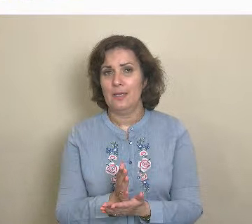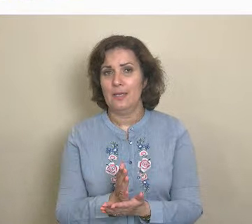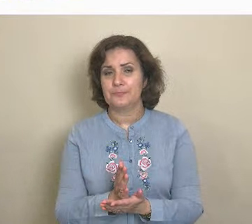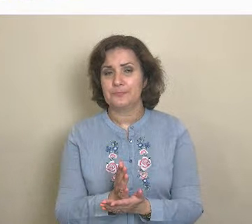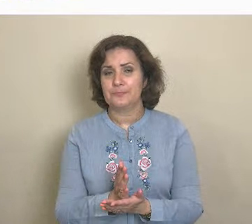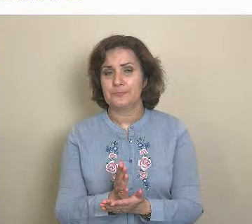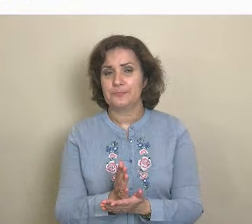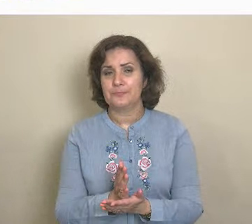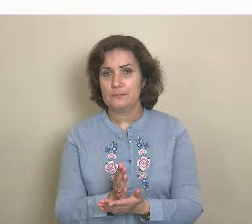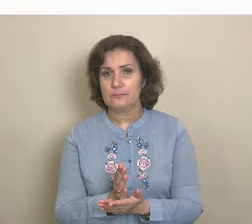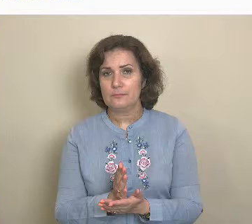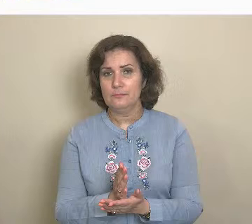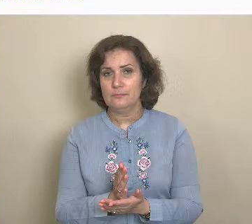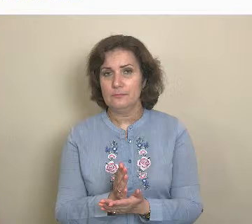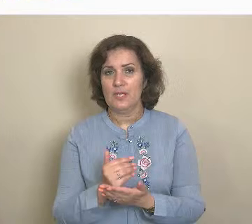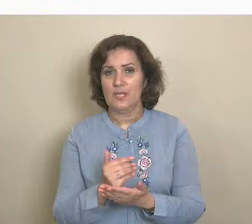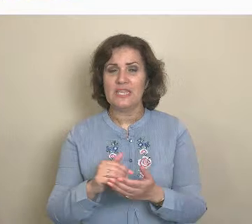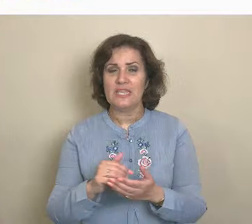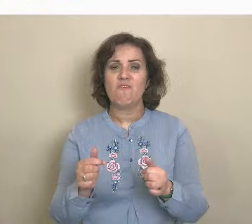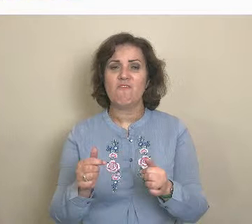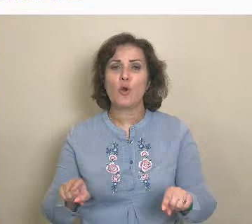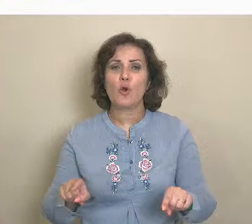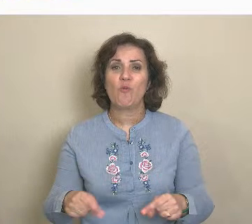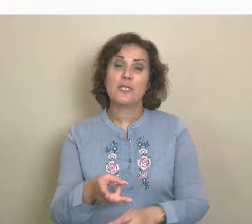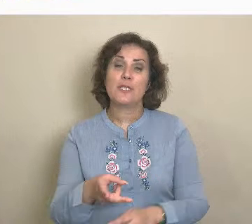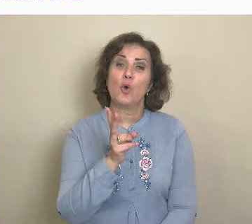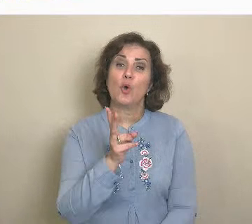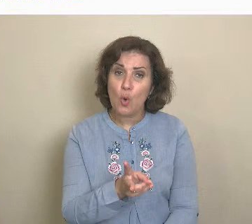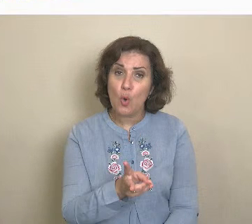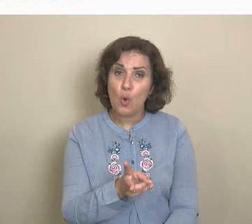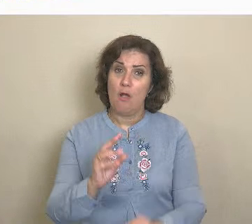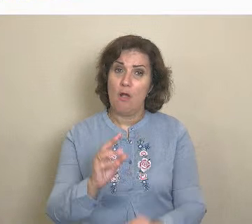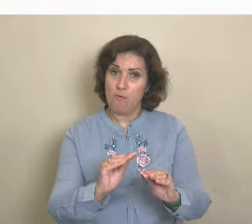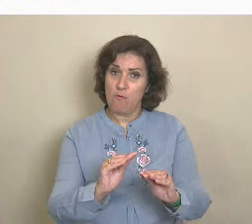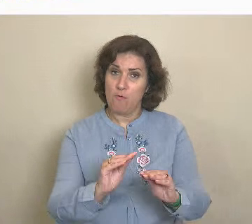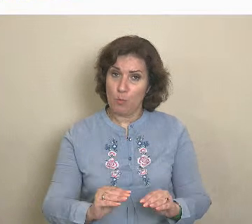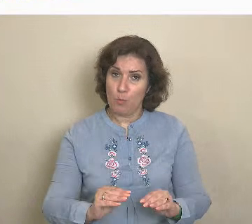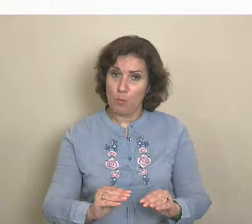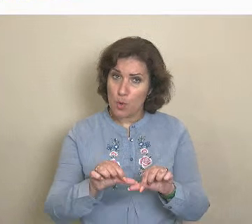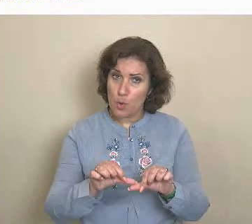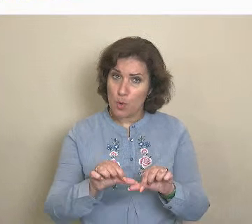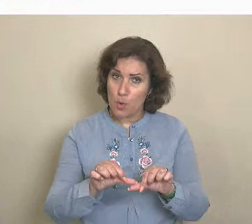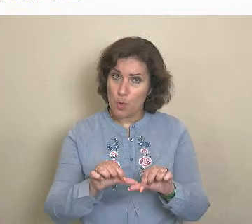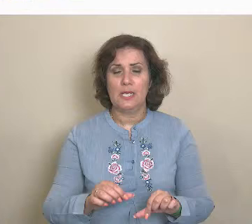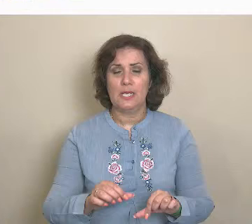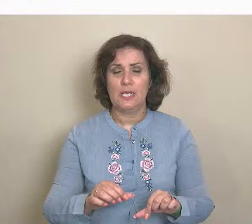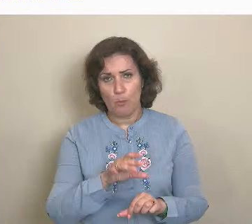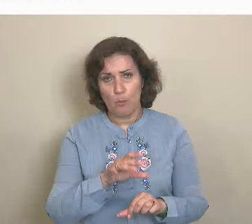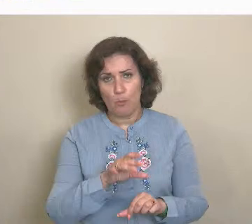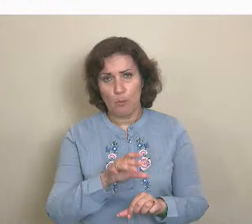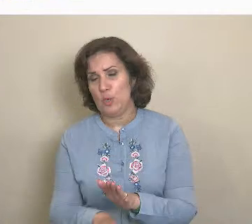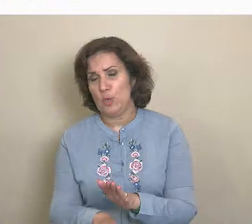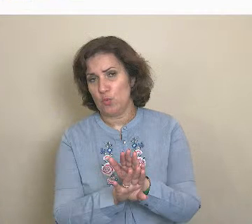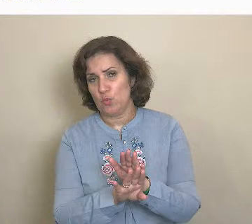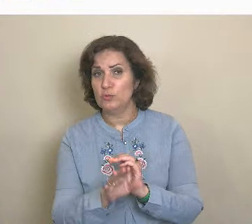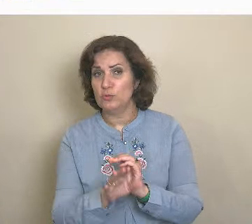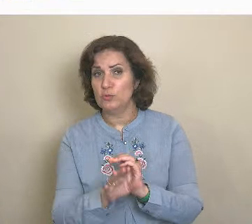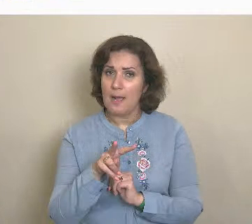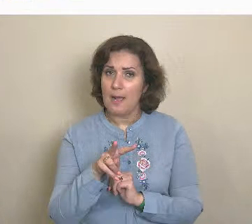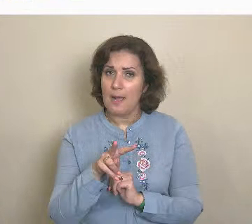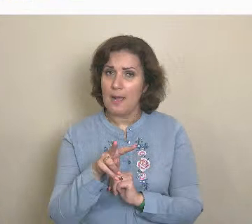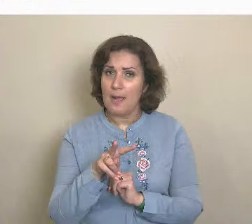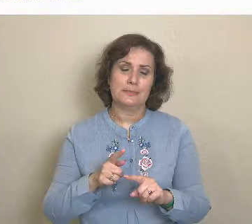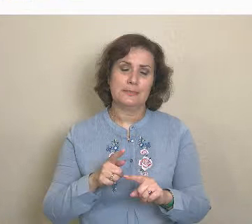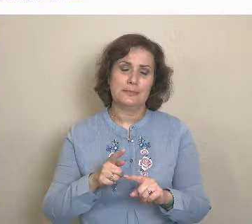the correlation between or comparison between different commissions. The next criteria is who shapes